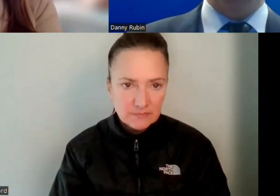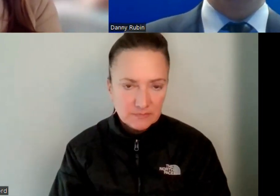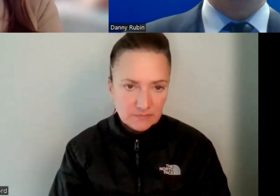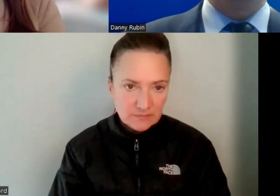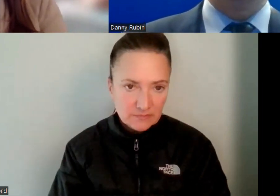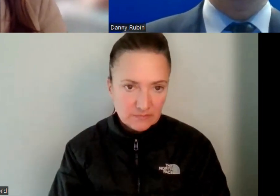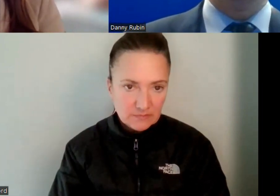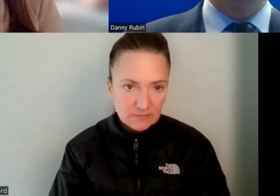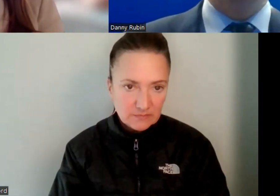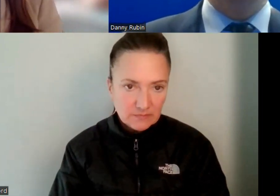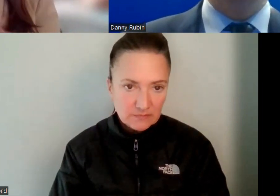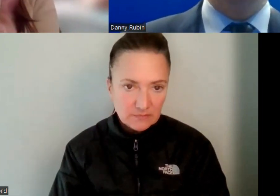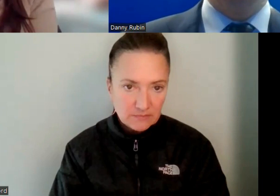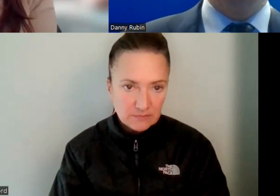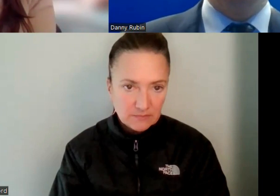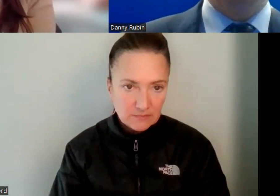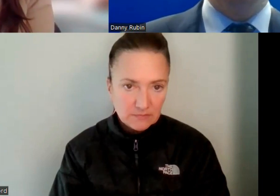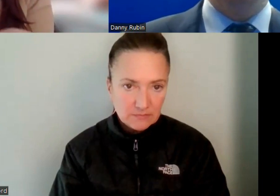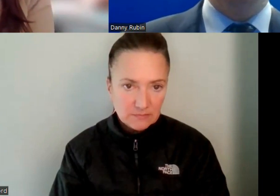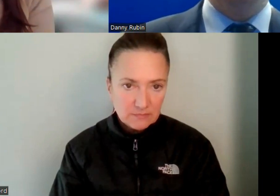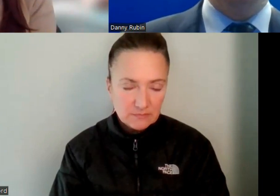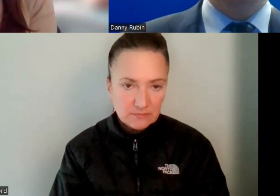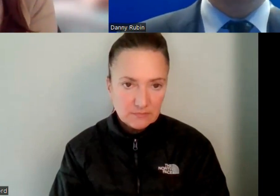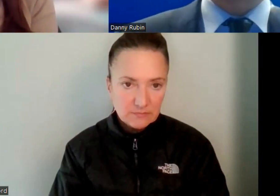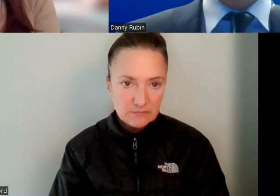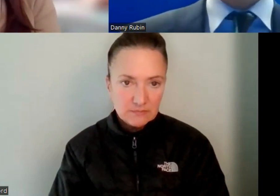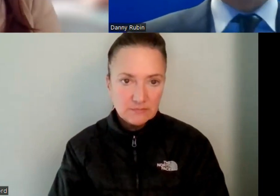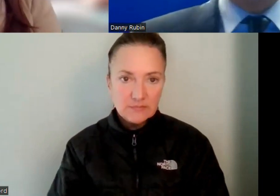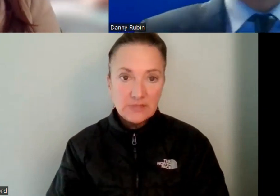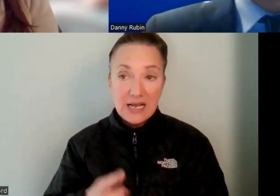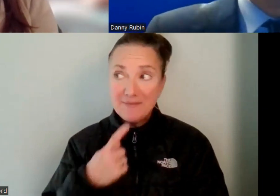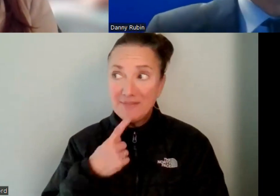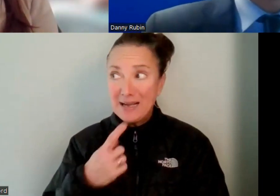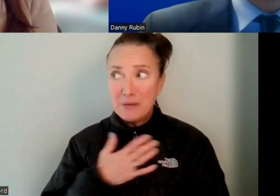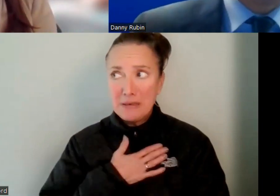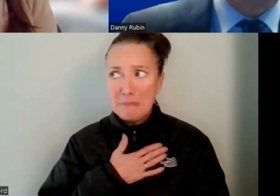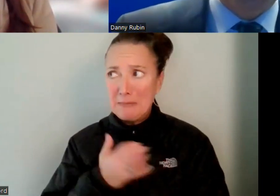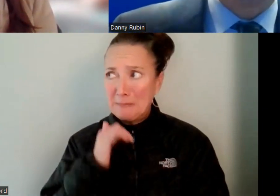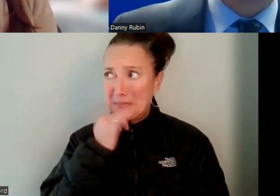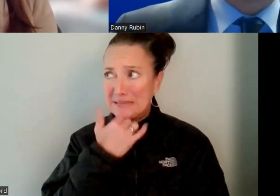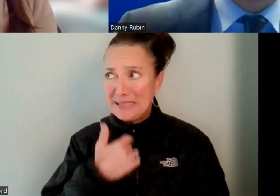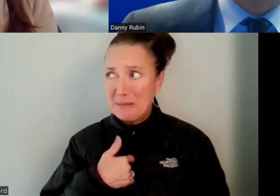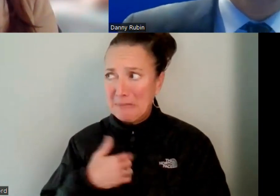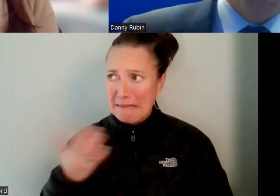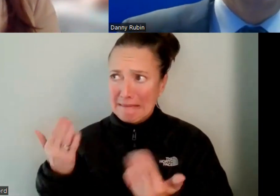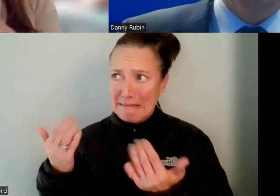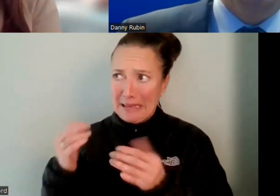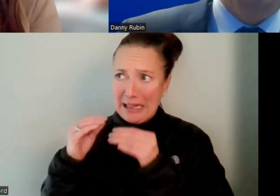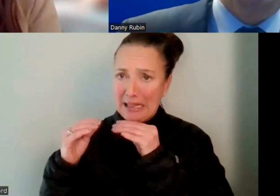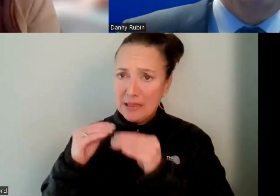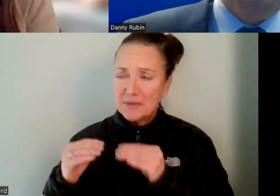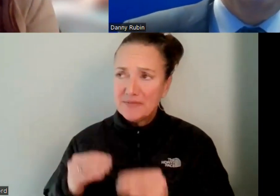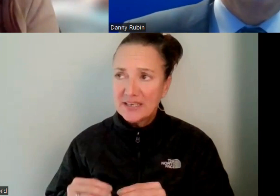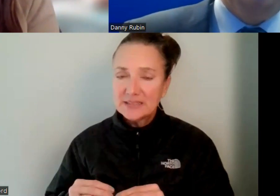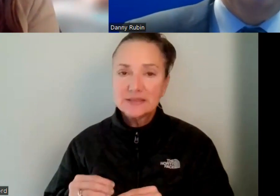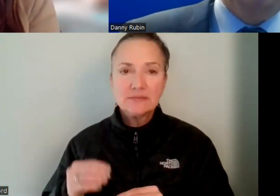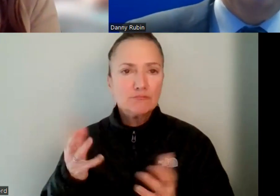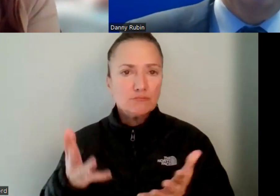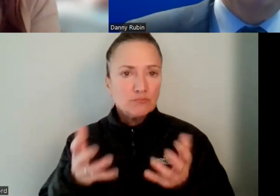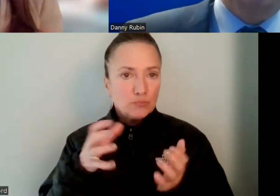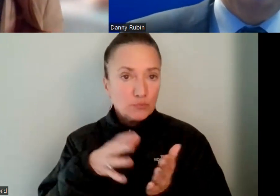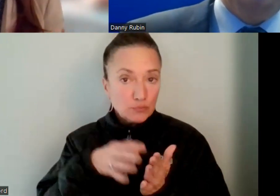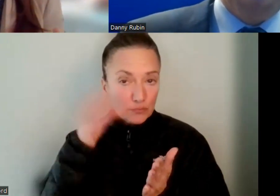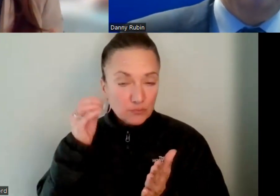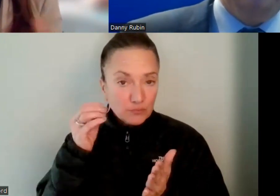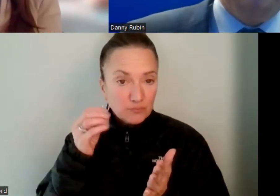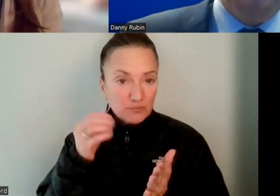who will literally say, "Hey, I made a mistake. Like, help me fix this." I would rather want to learn something than just